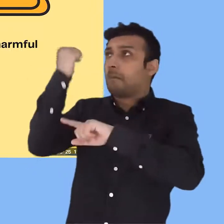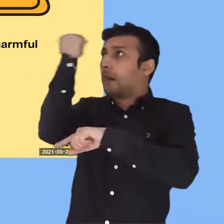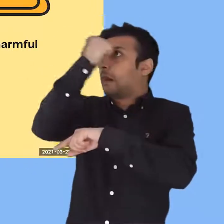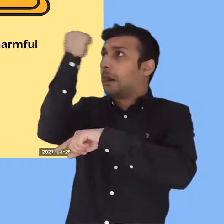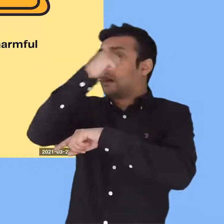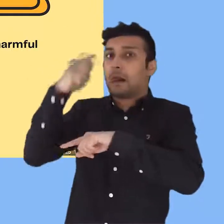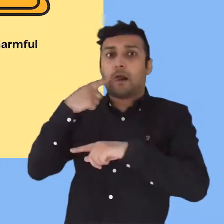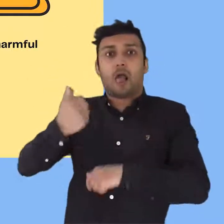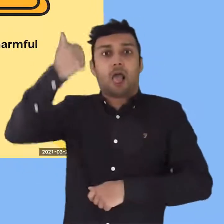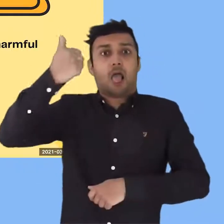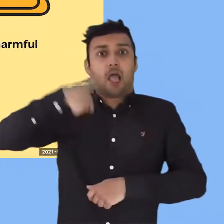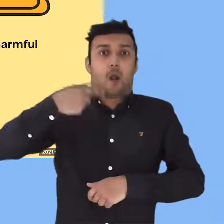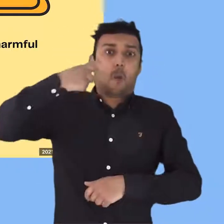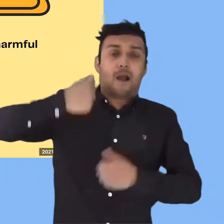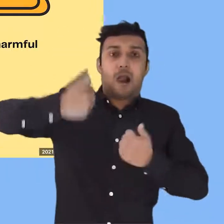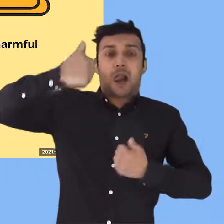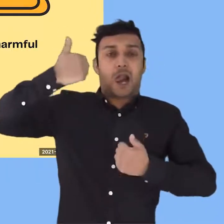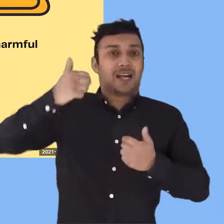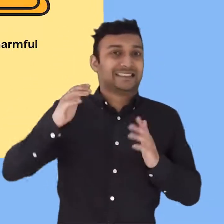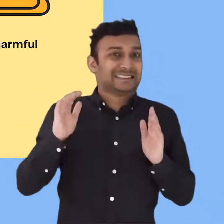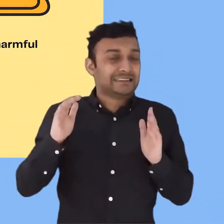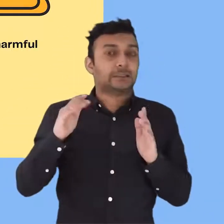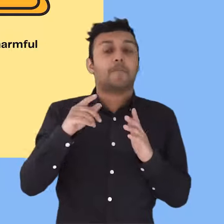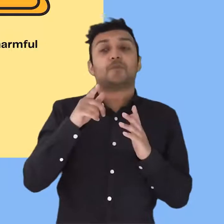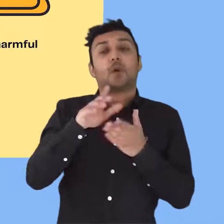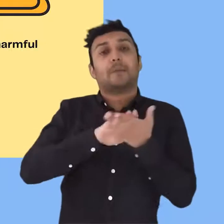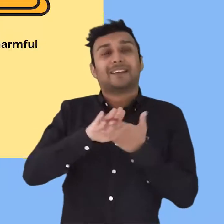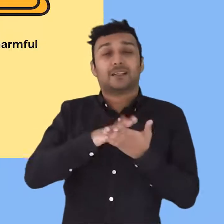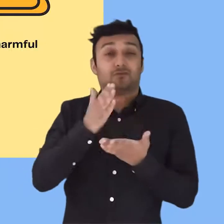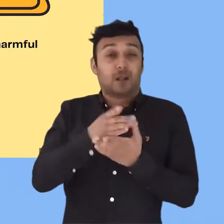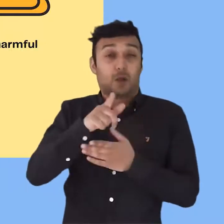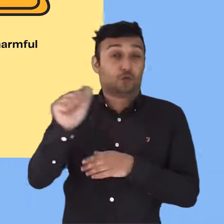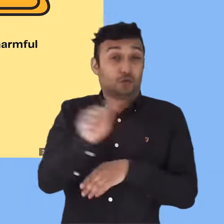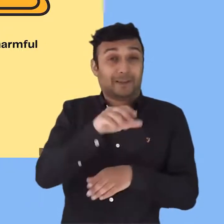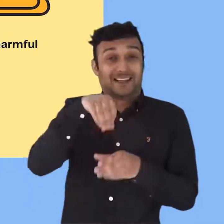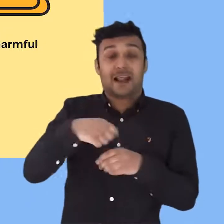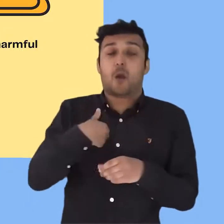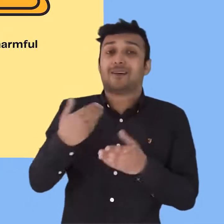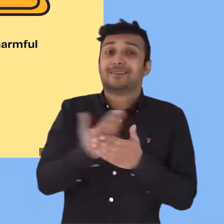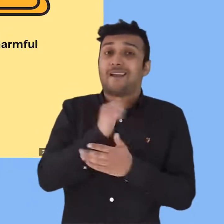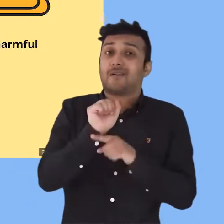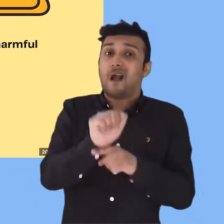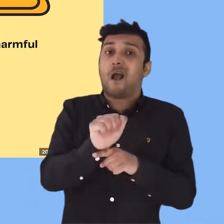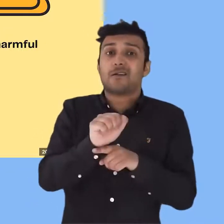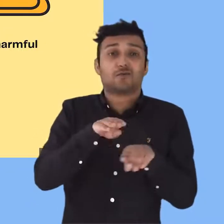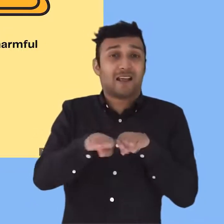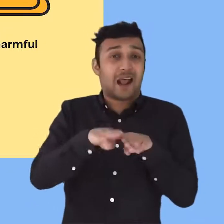minoritized children. So it really should be, in my opinion, part of our safeguarding training, because it's so important to